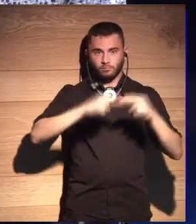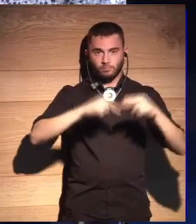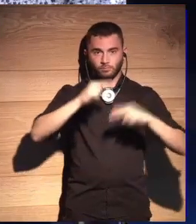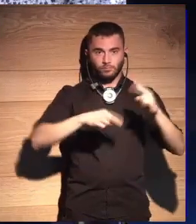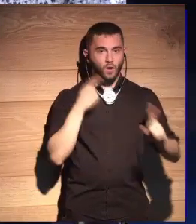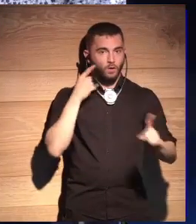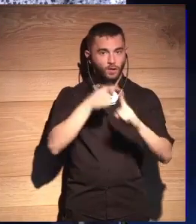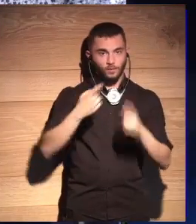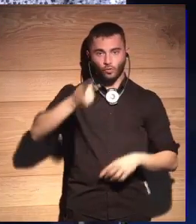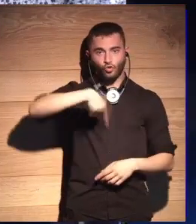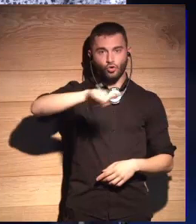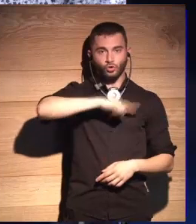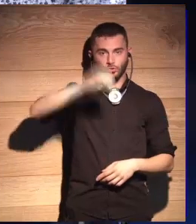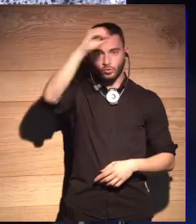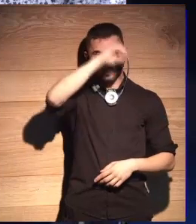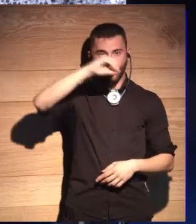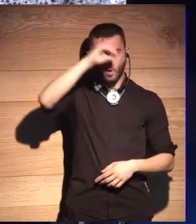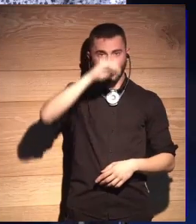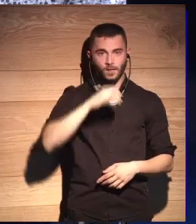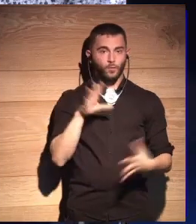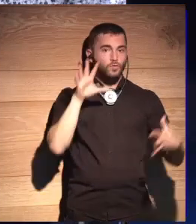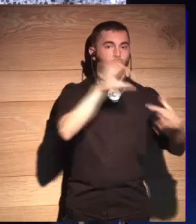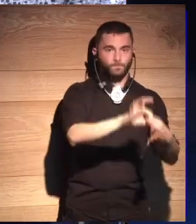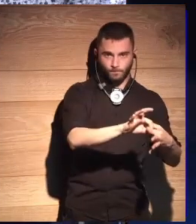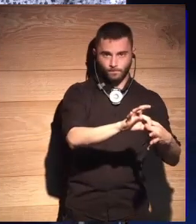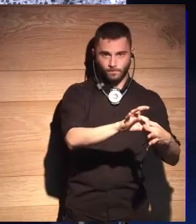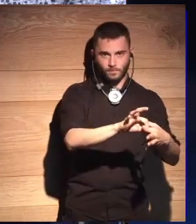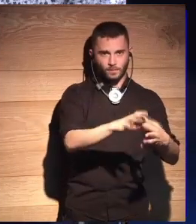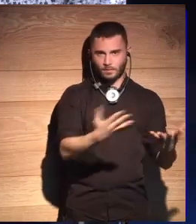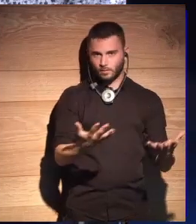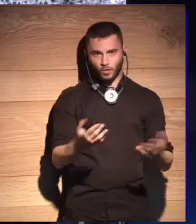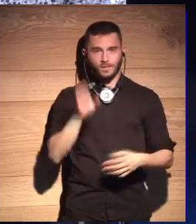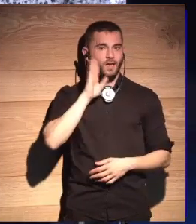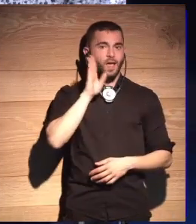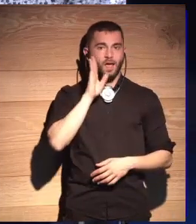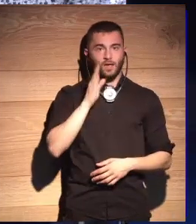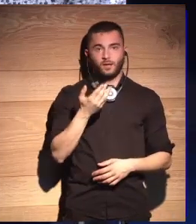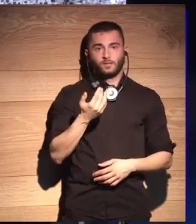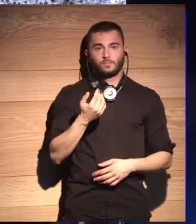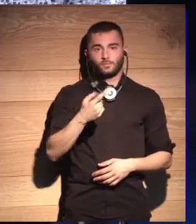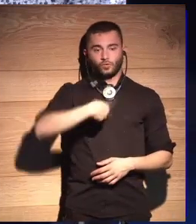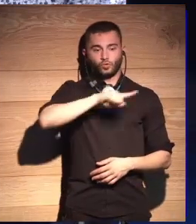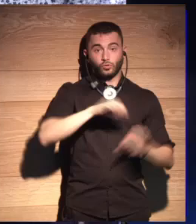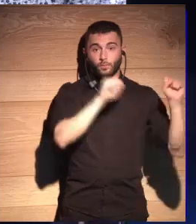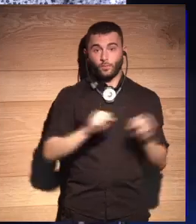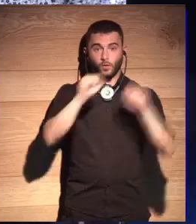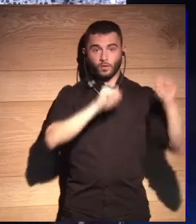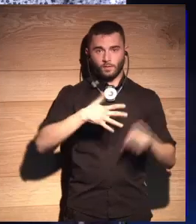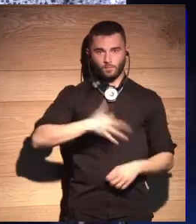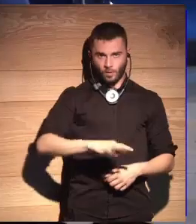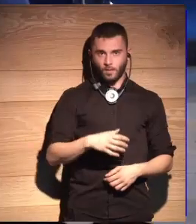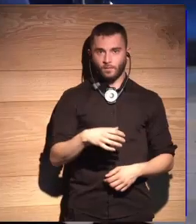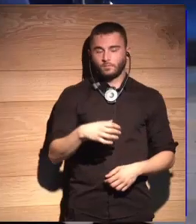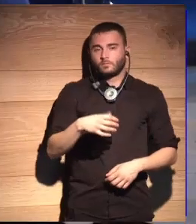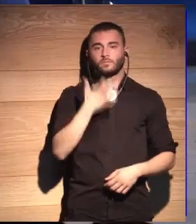to send us publicity and messages that are built so as to manipulate our opinions, and they can do it